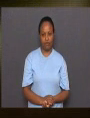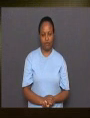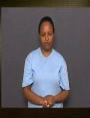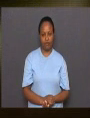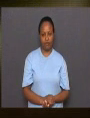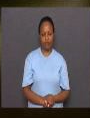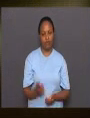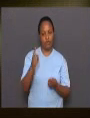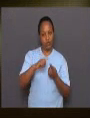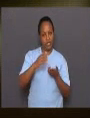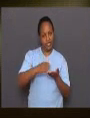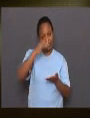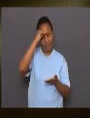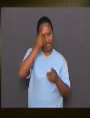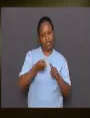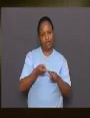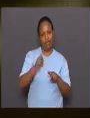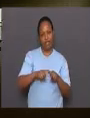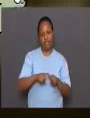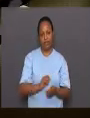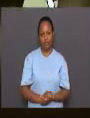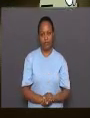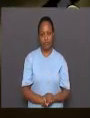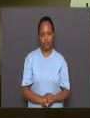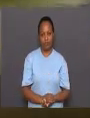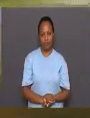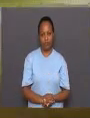Let's get back to our lesson.